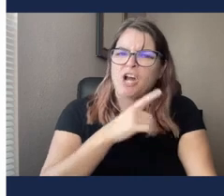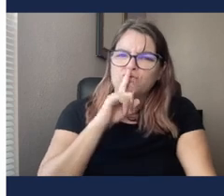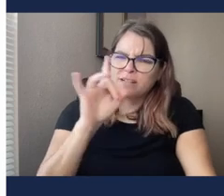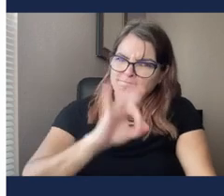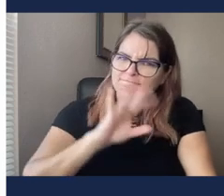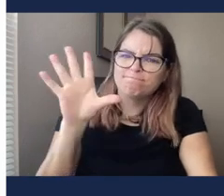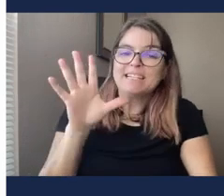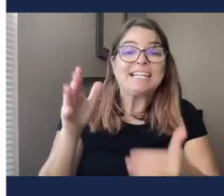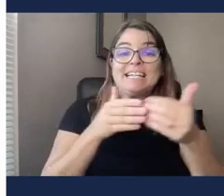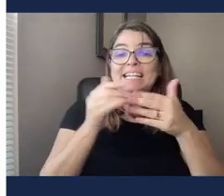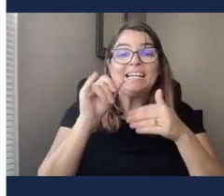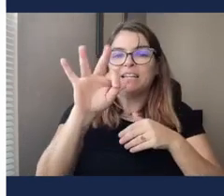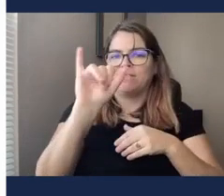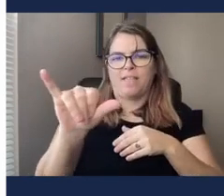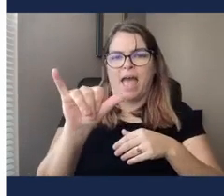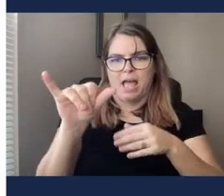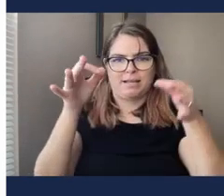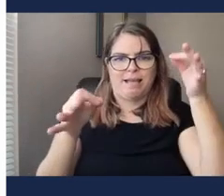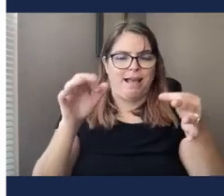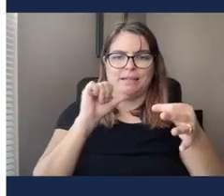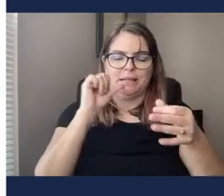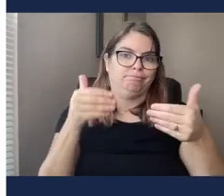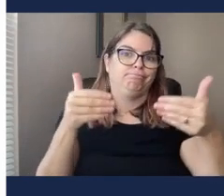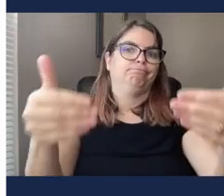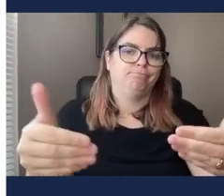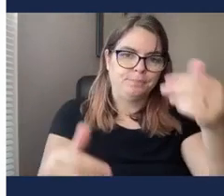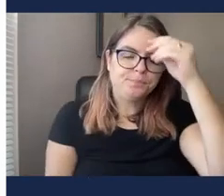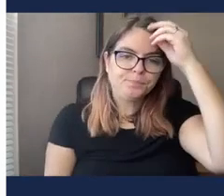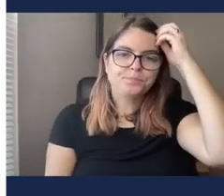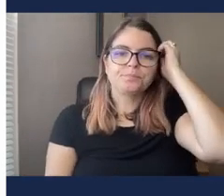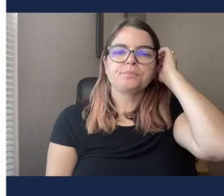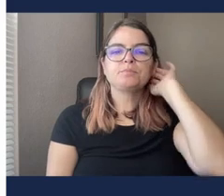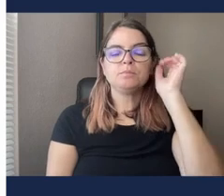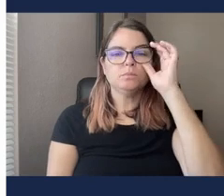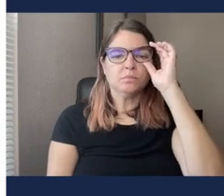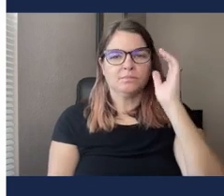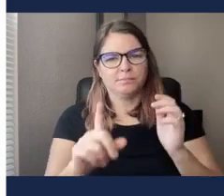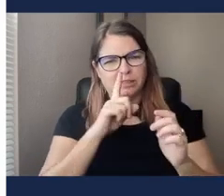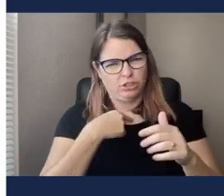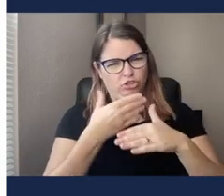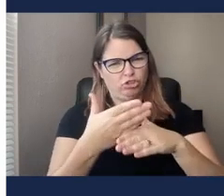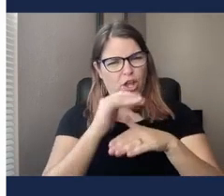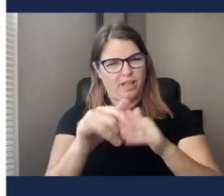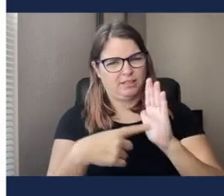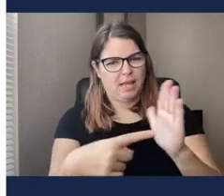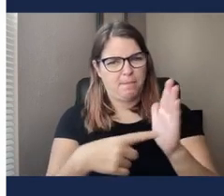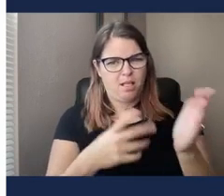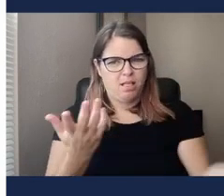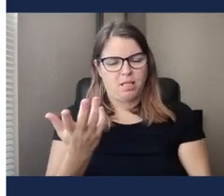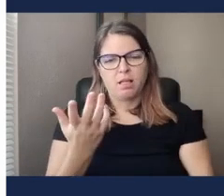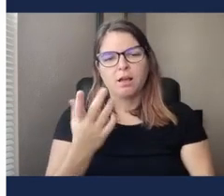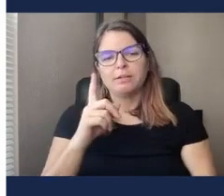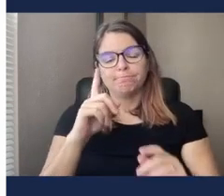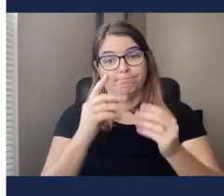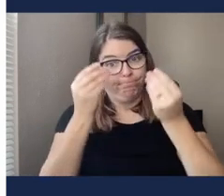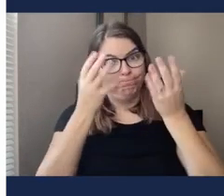let our particular case move forward. So I share this example just to assure you that we are